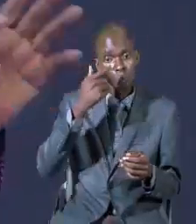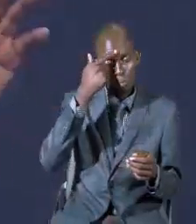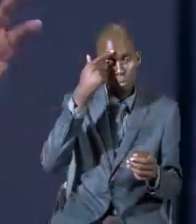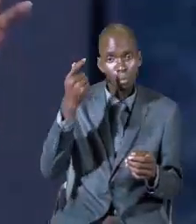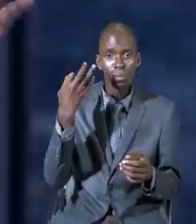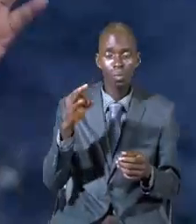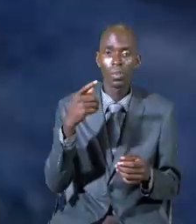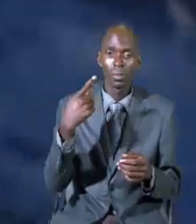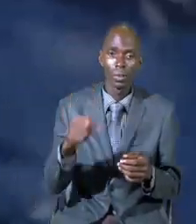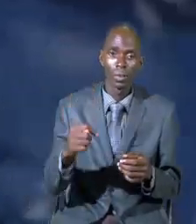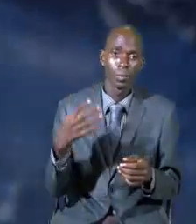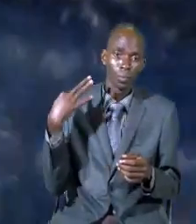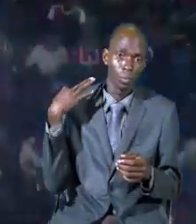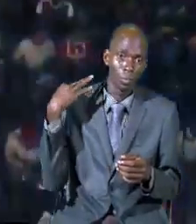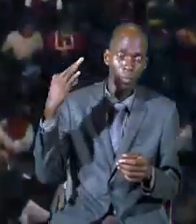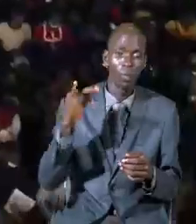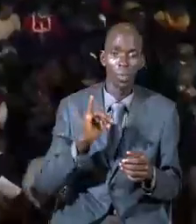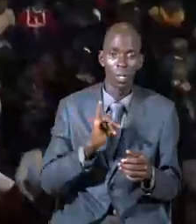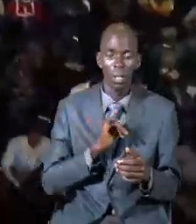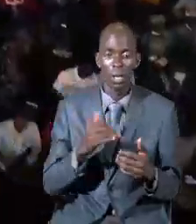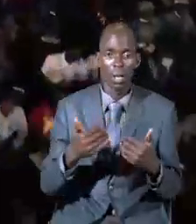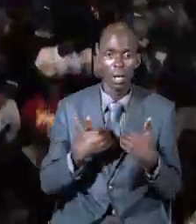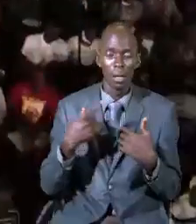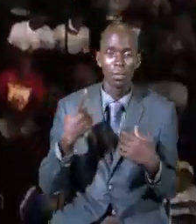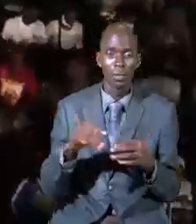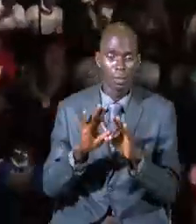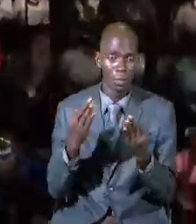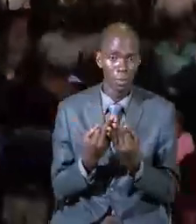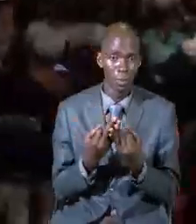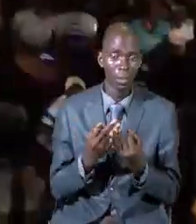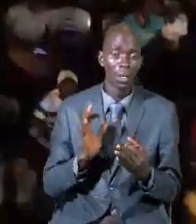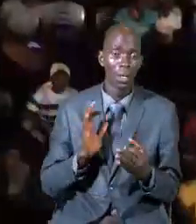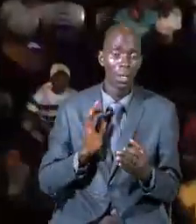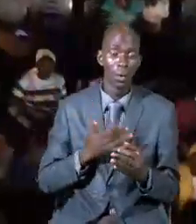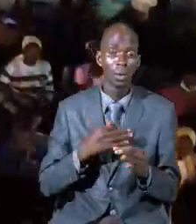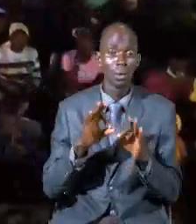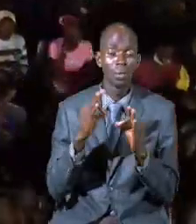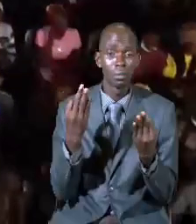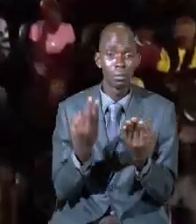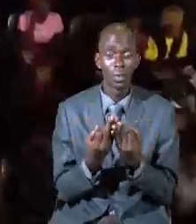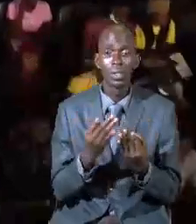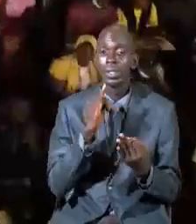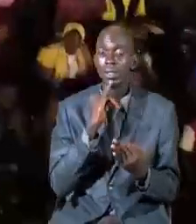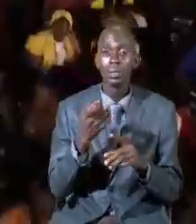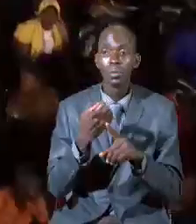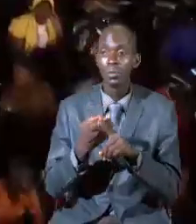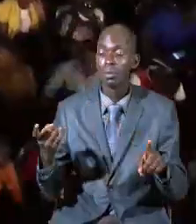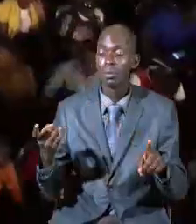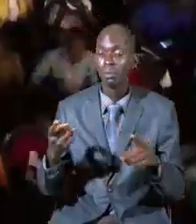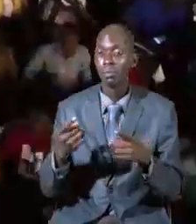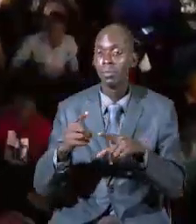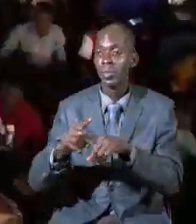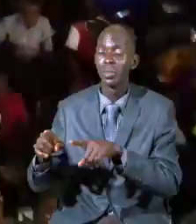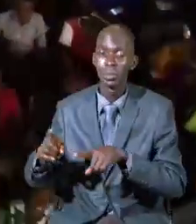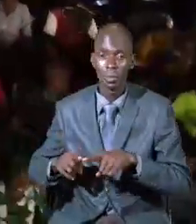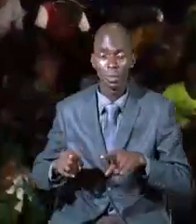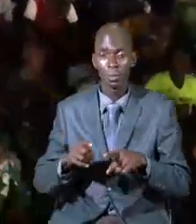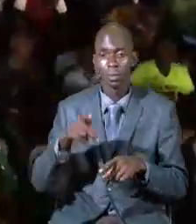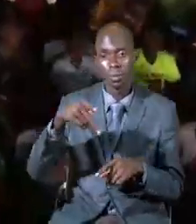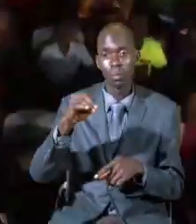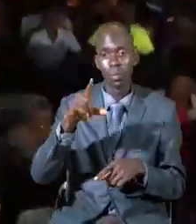have in the family. Our family is a polygamous family, and they have sworn that I'll